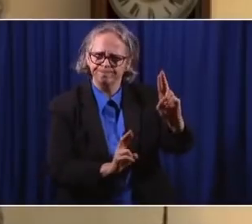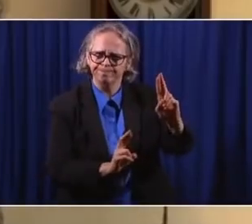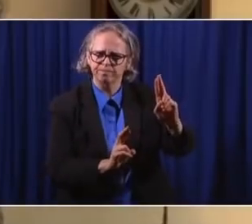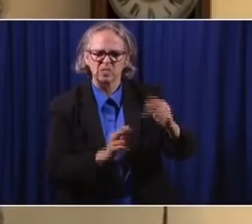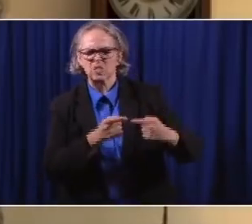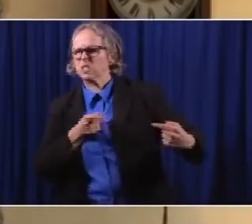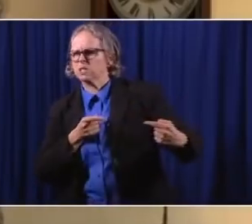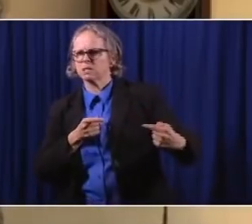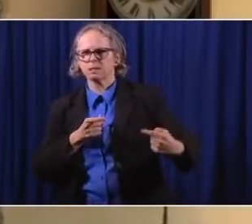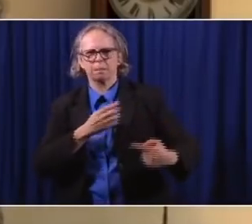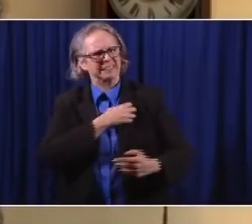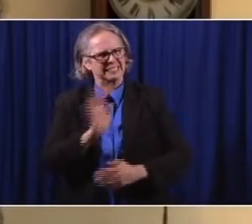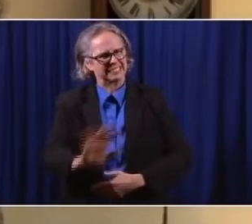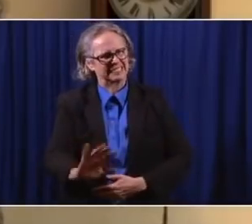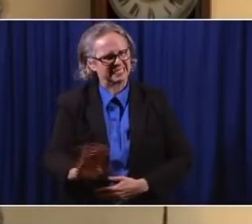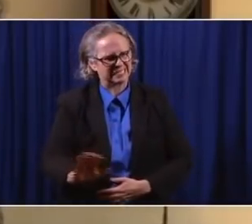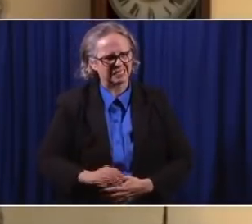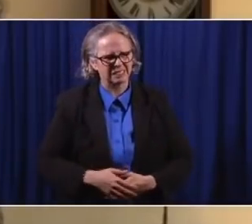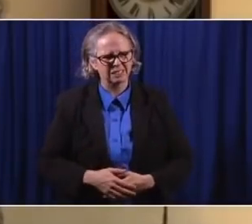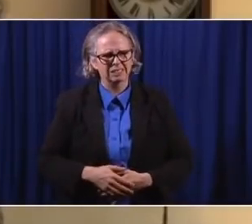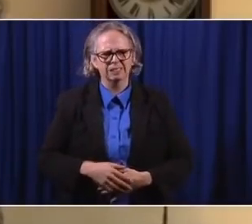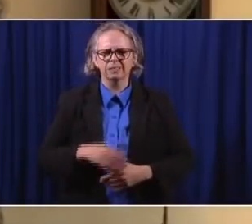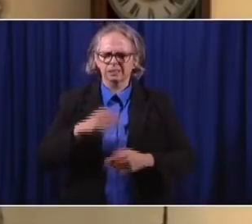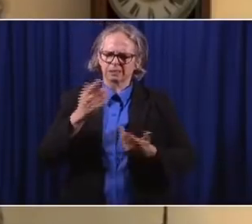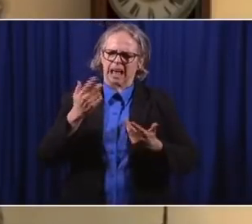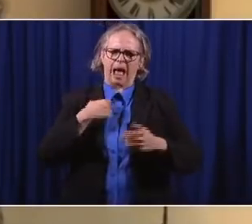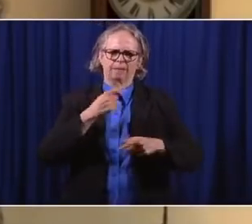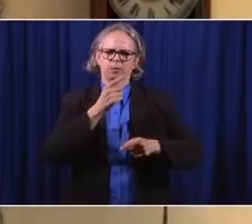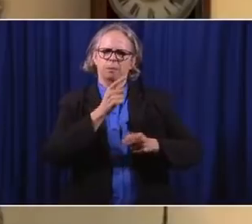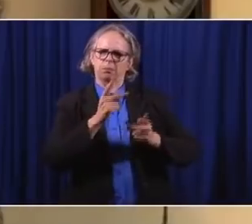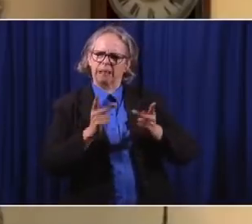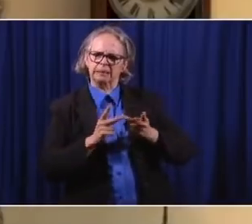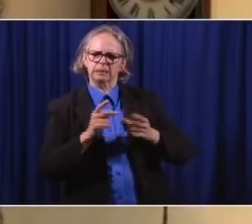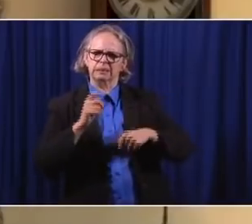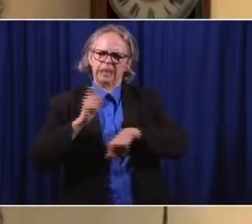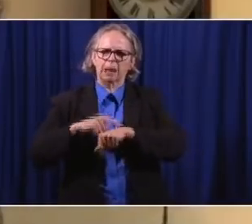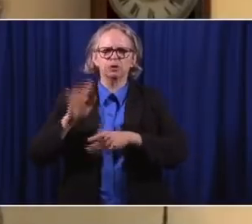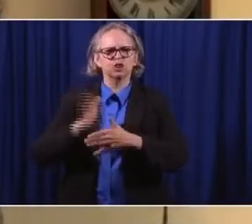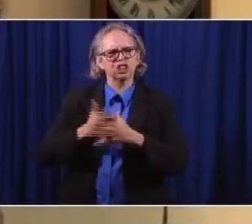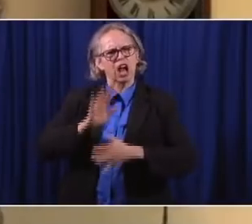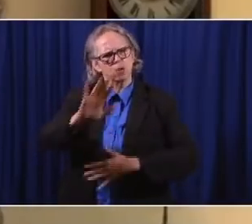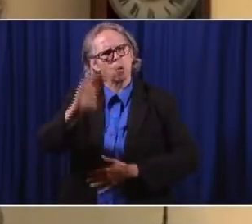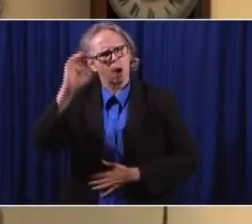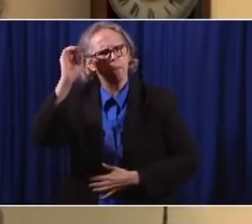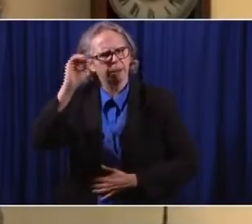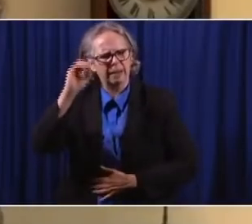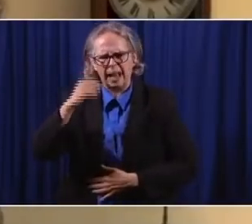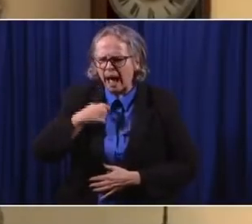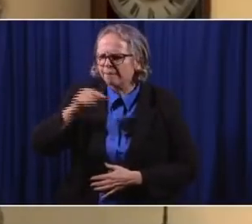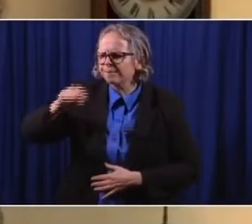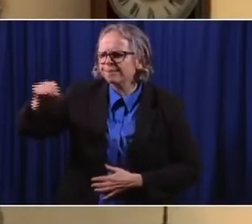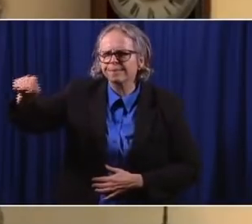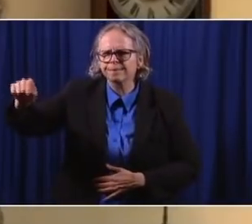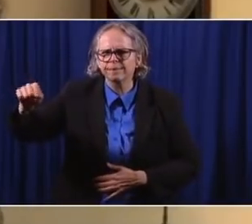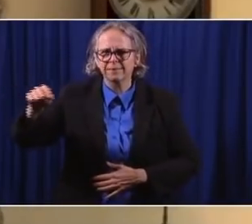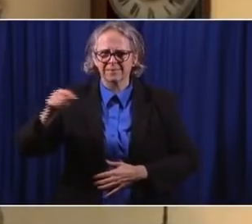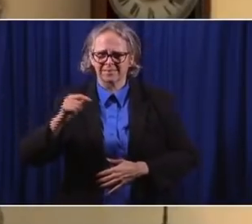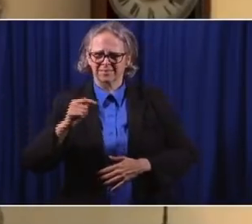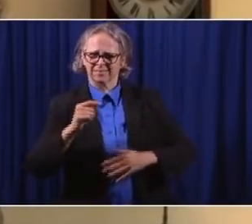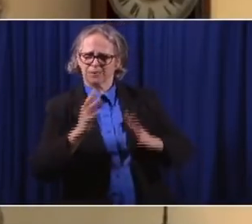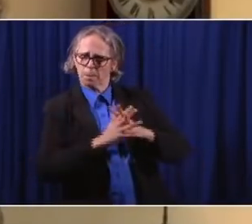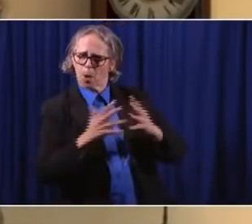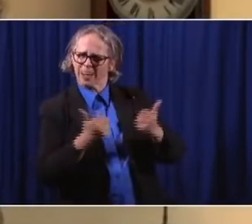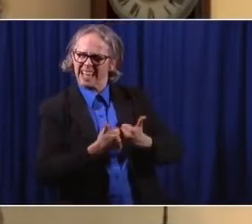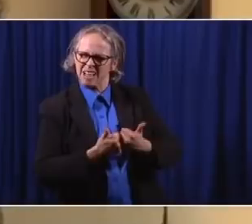point known, and you have ample opportunity to do that, whatever the situation might